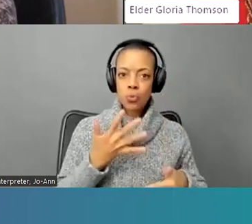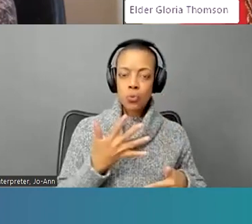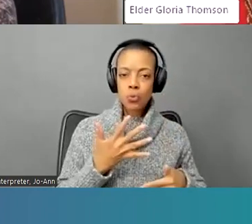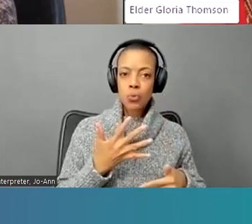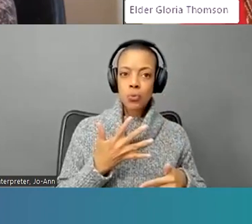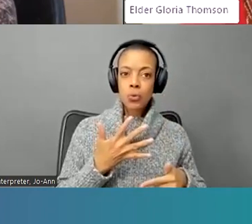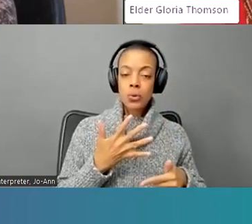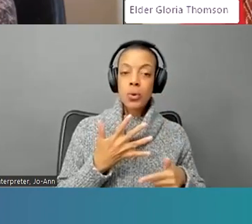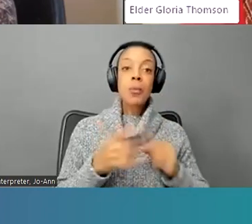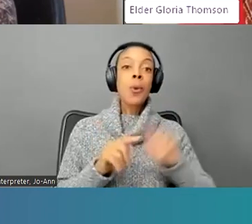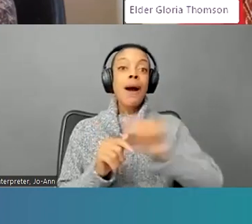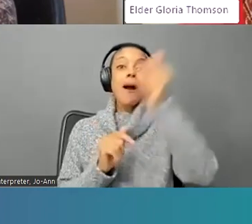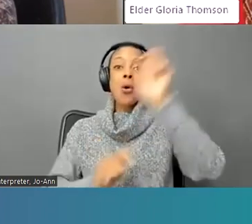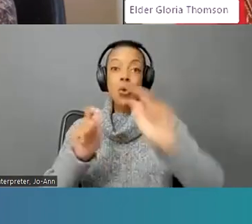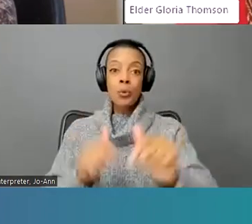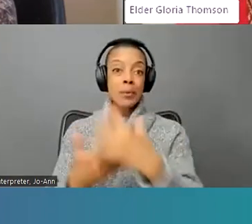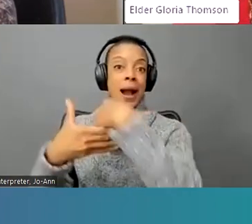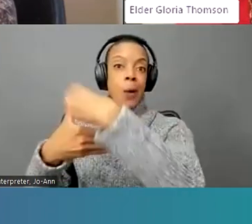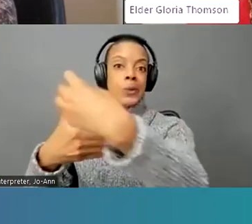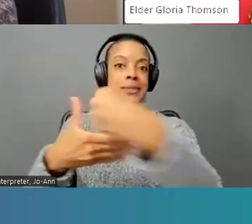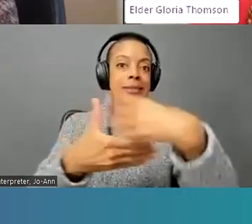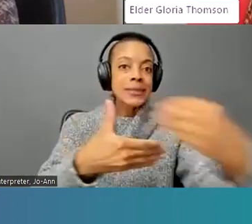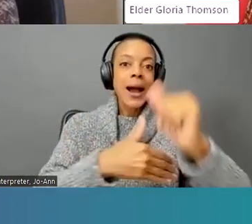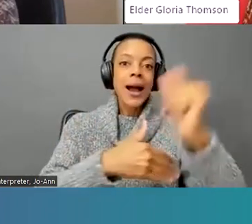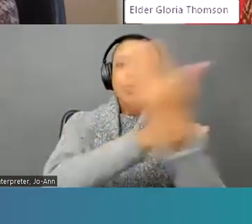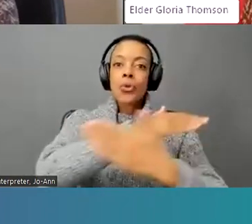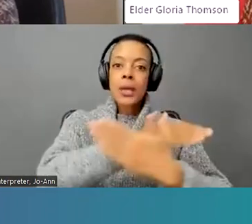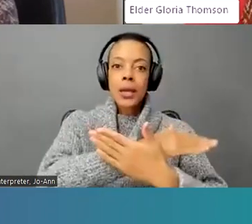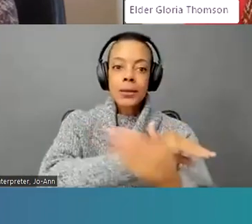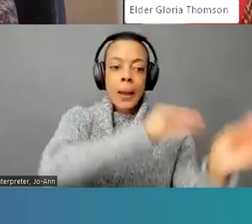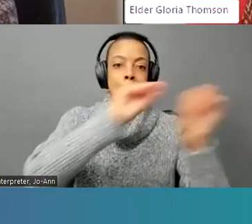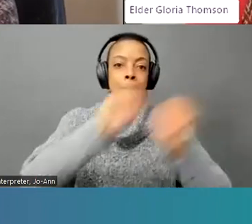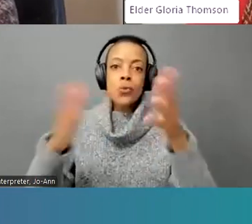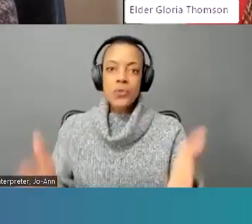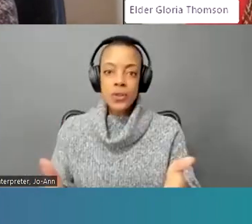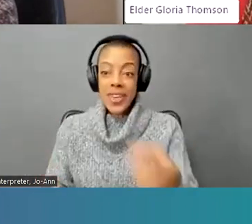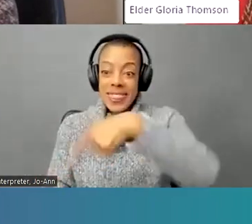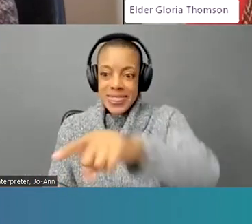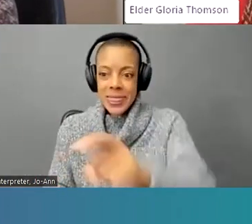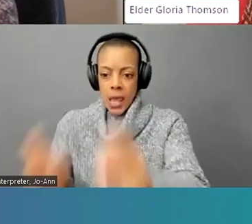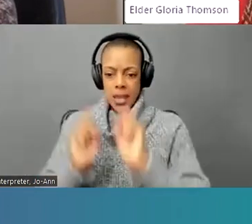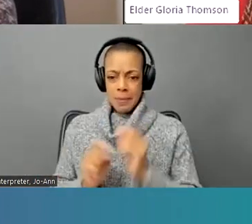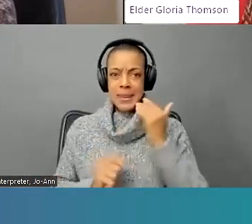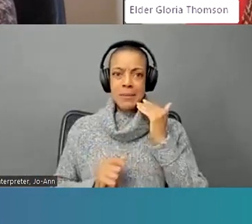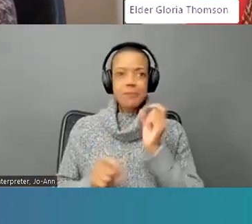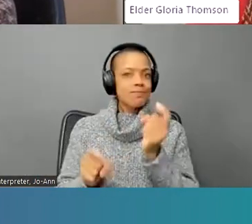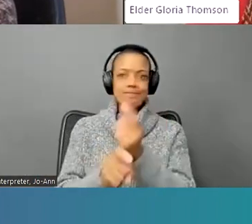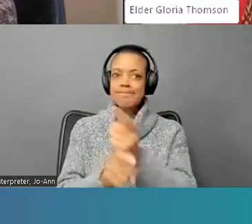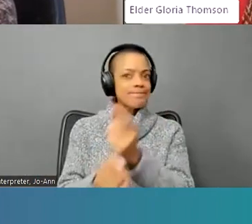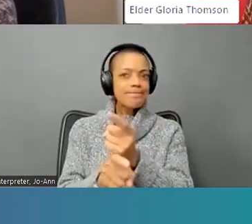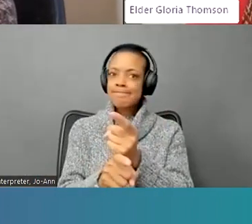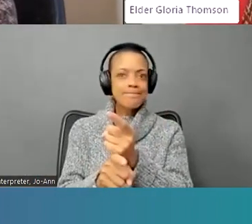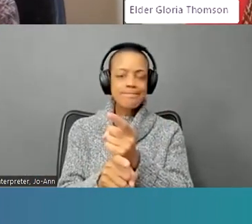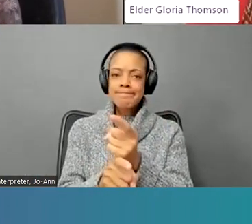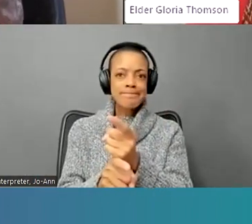when other people in other countries come here, it's not appropriate that they offer us tobacco. It's just like if